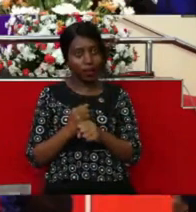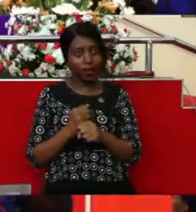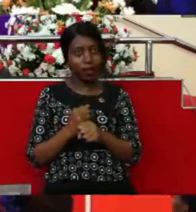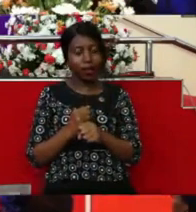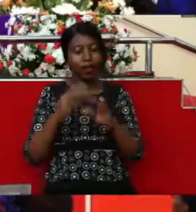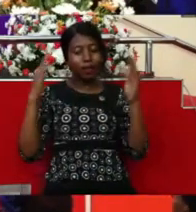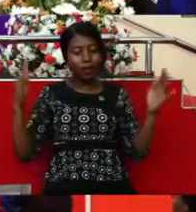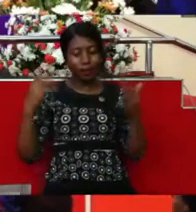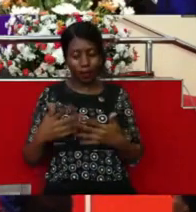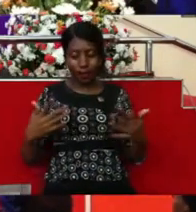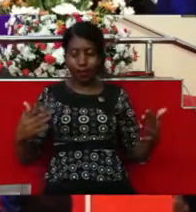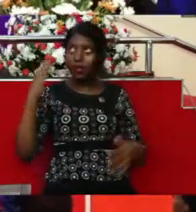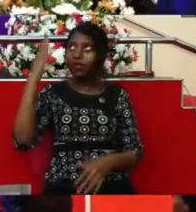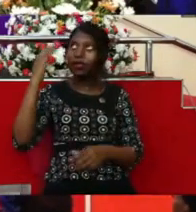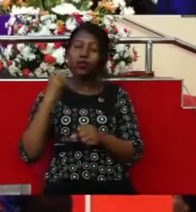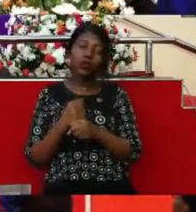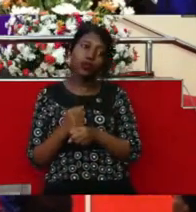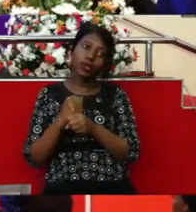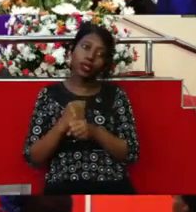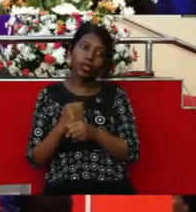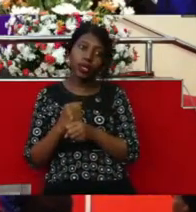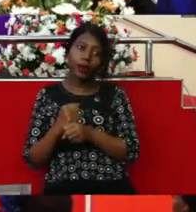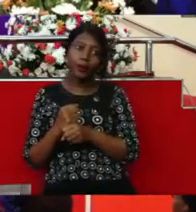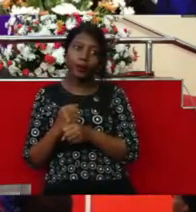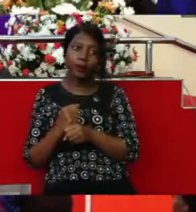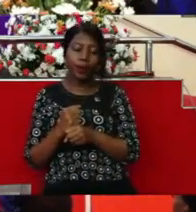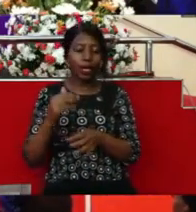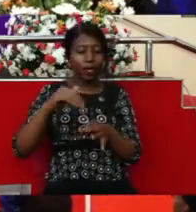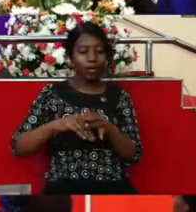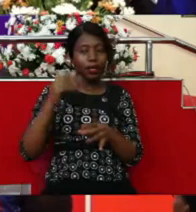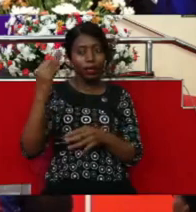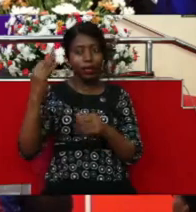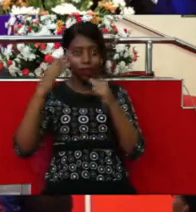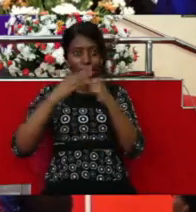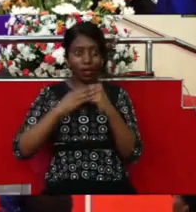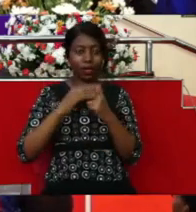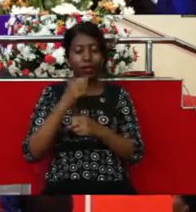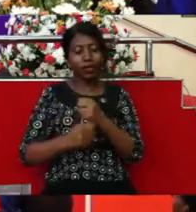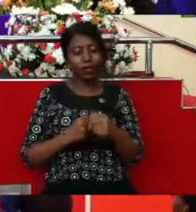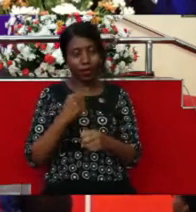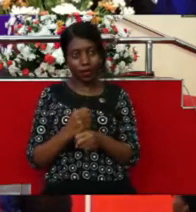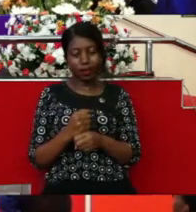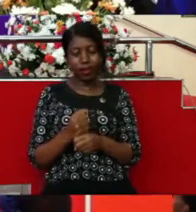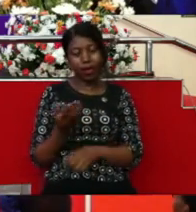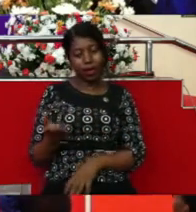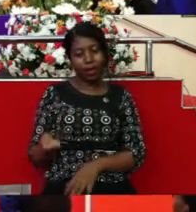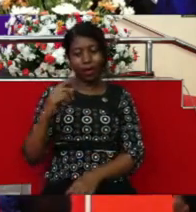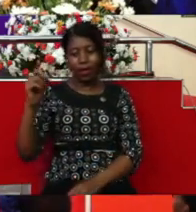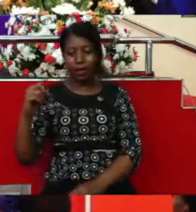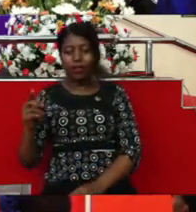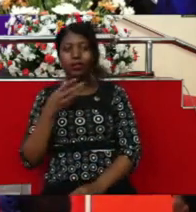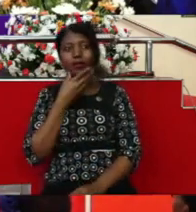In those that 9 years. In Zimmerman and